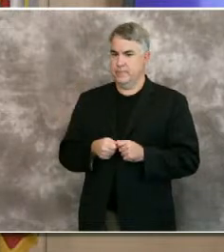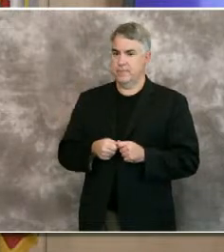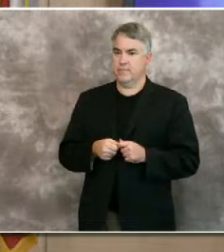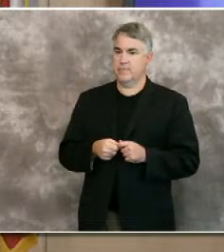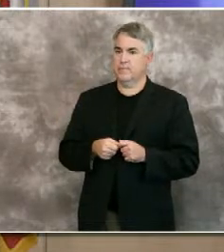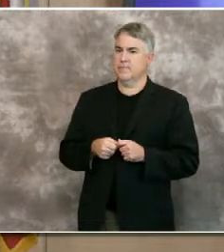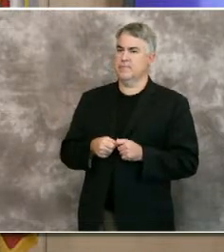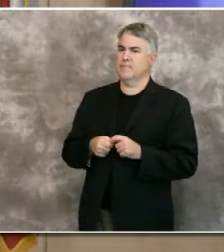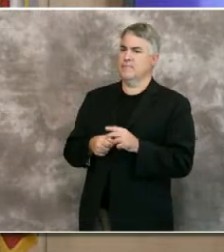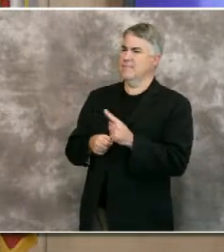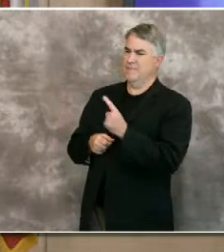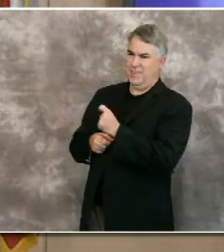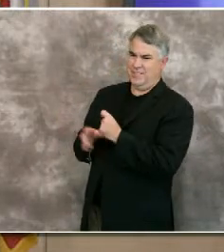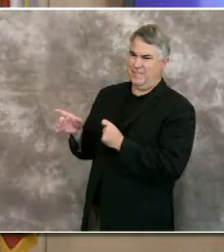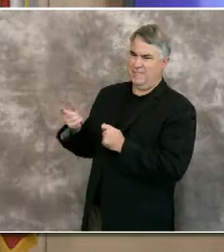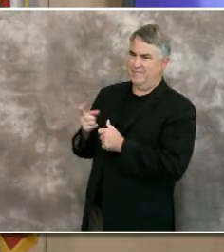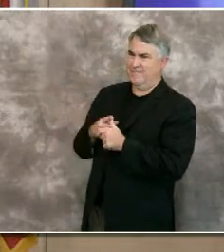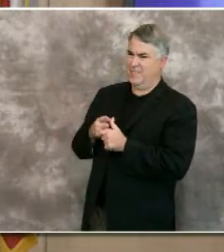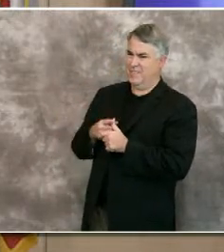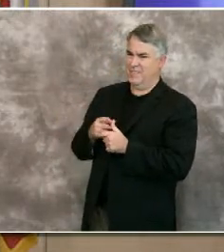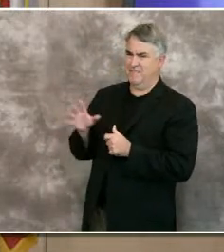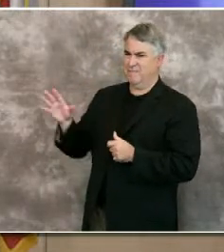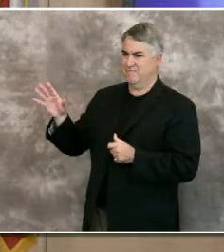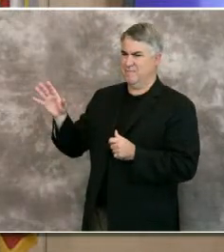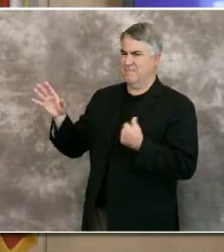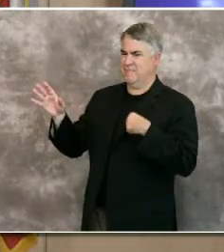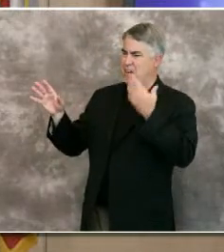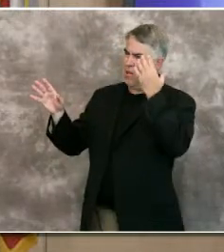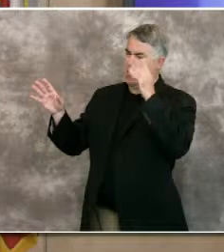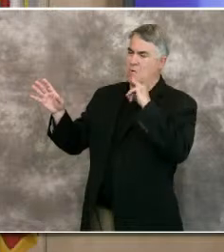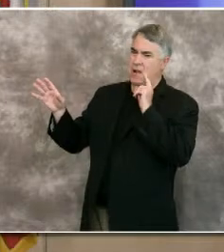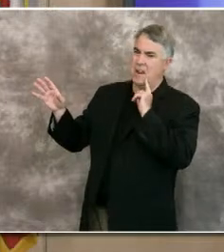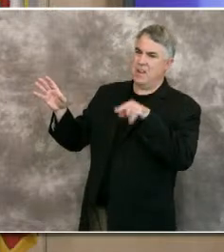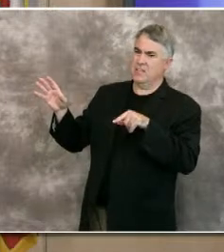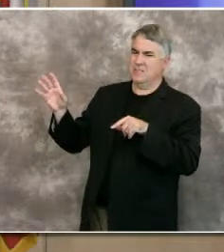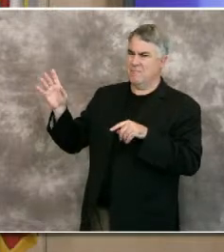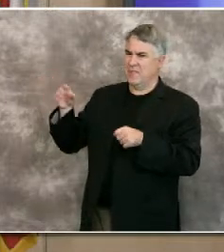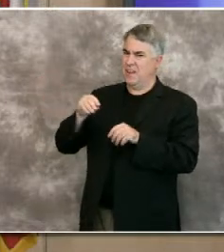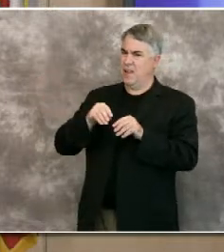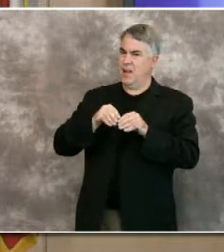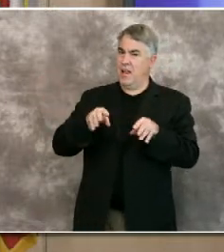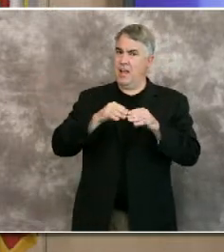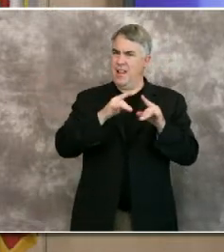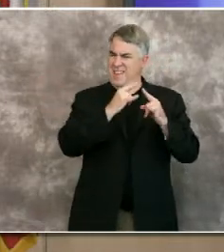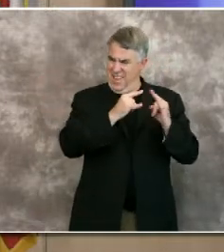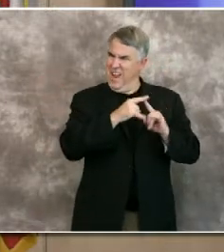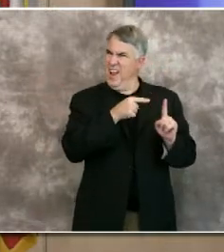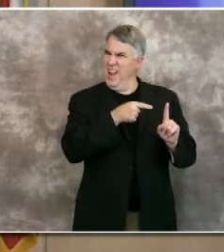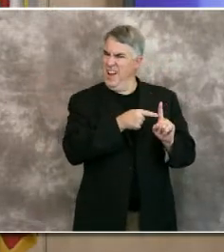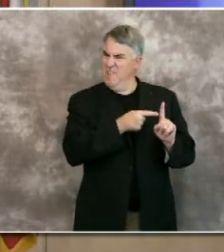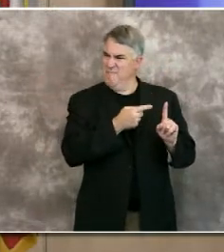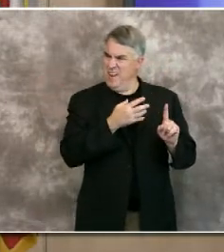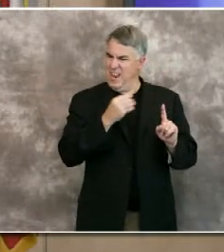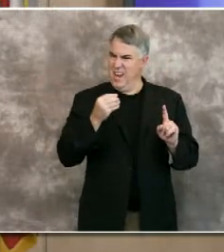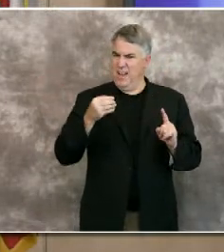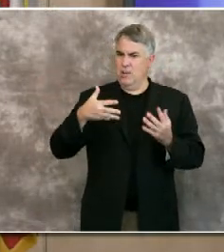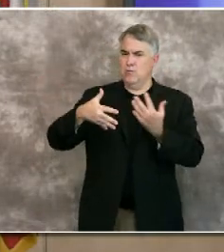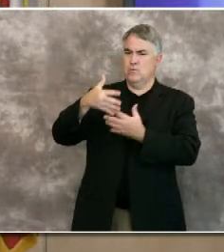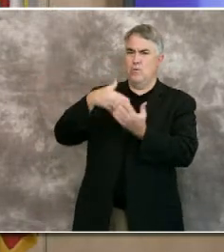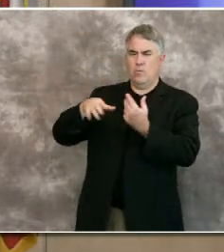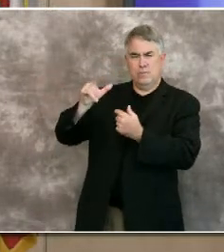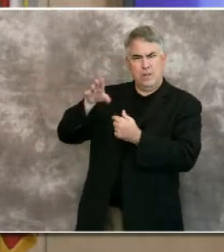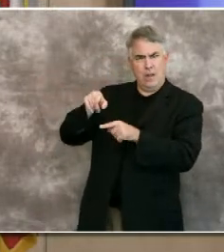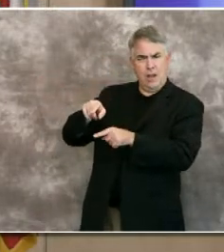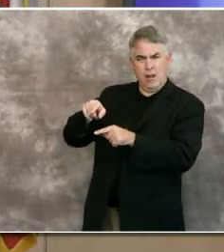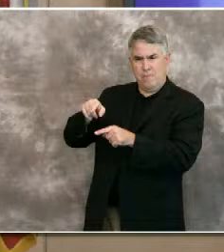even though I know the answer. You've had an outbreak at a campground, in a social club just yesterday, a business, a private home the